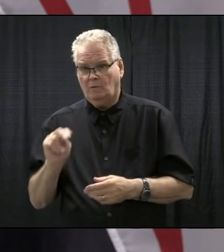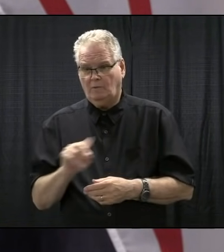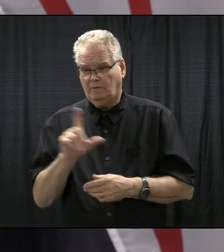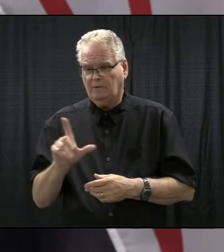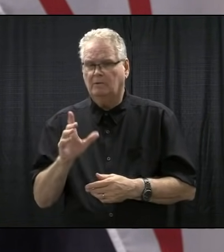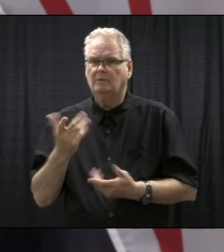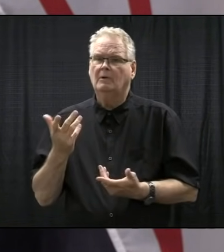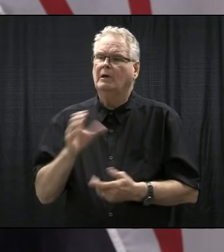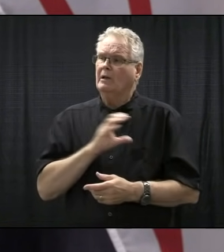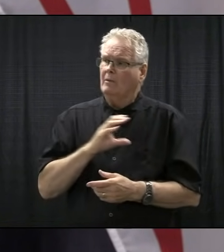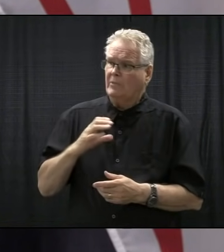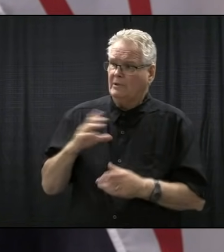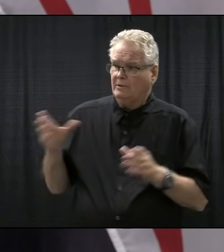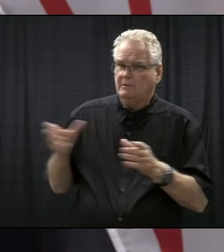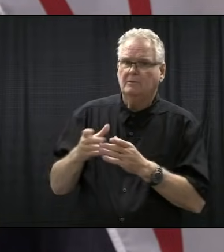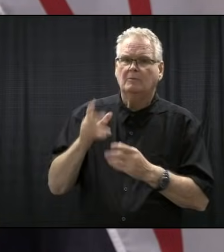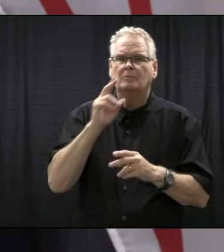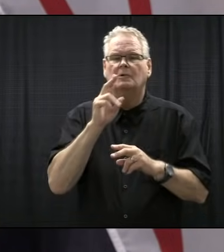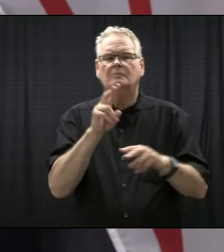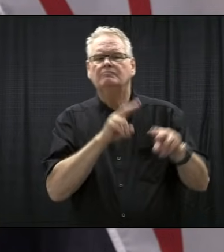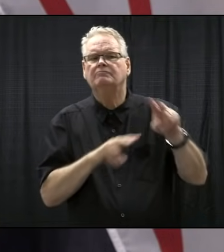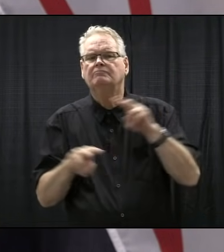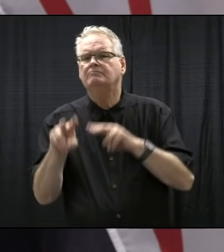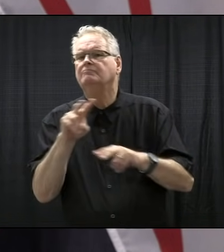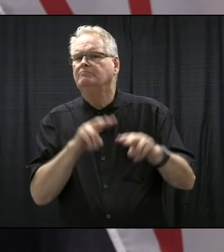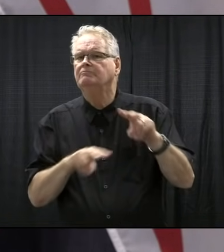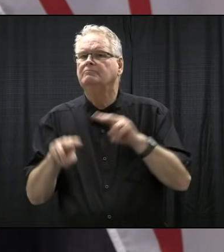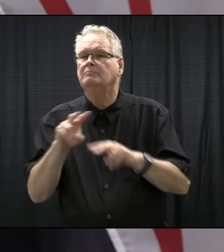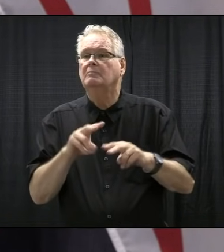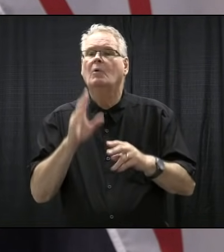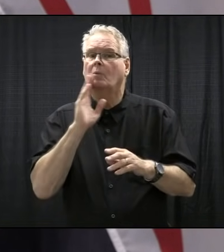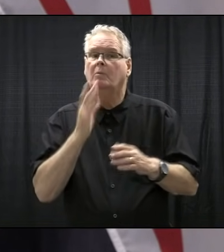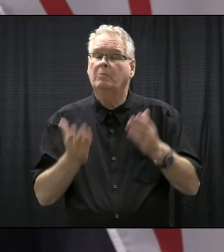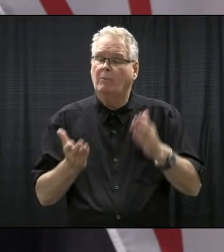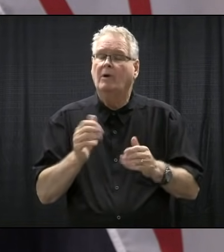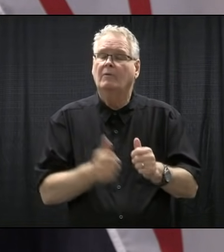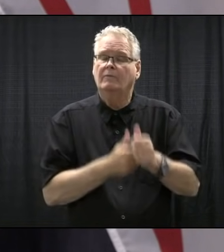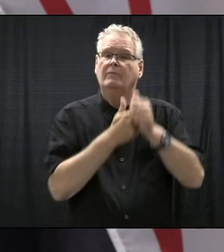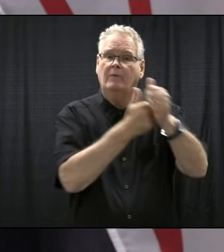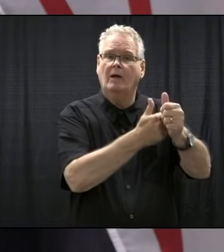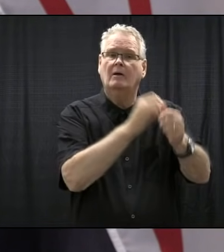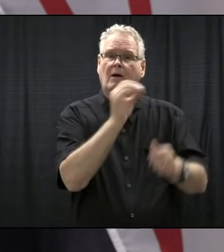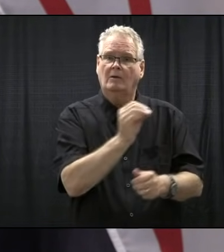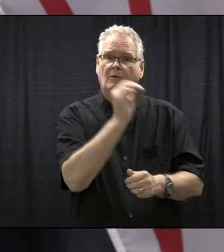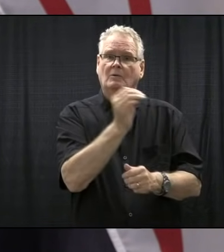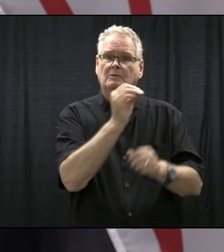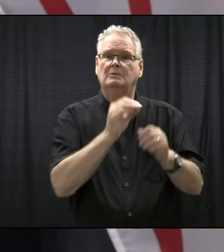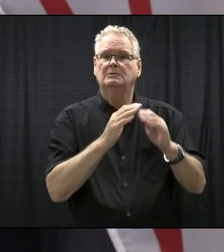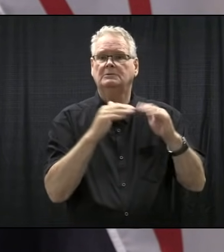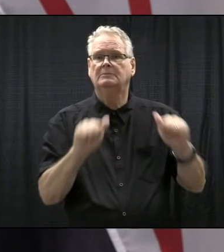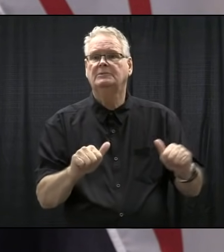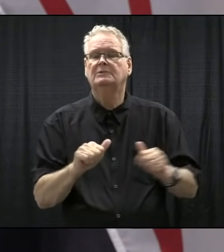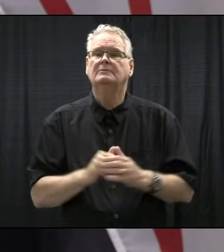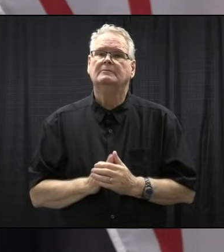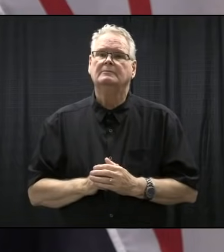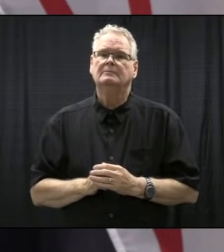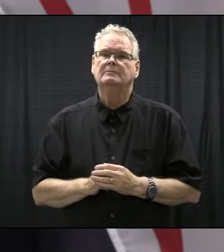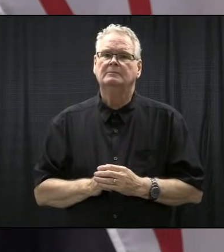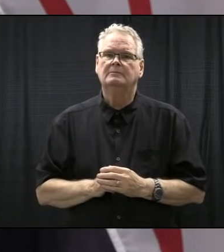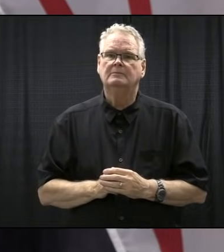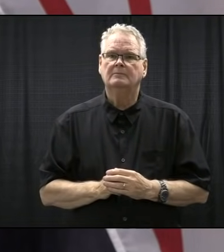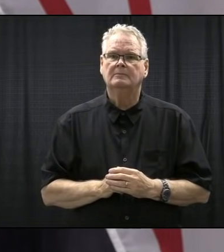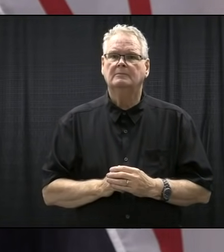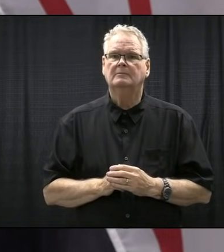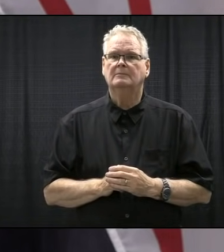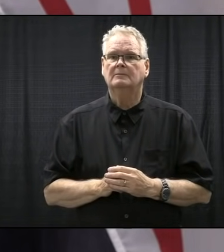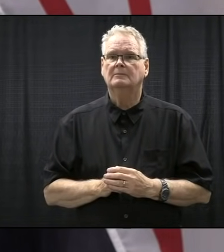regard. I think what we had to remember with this group is that it's not so much a booster as much as it is that some people might need 3